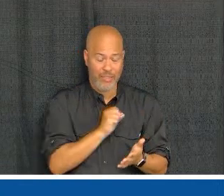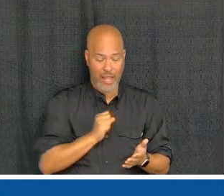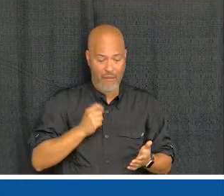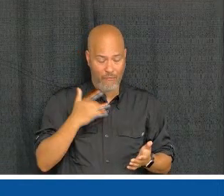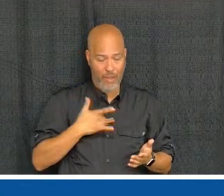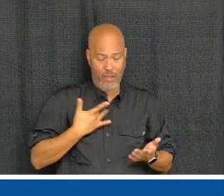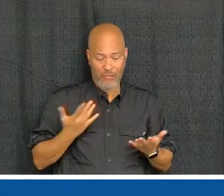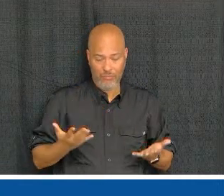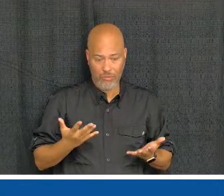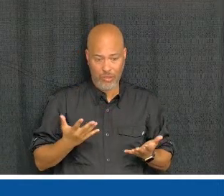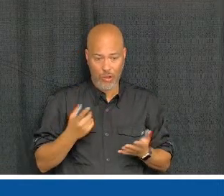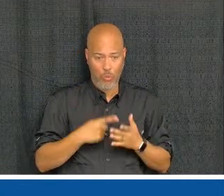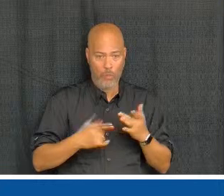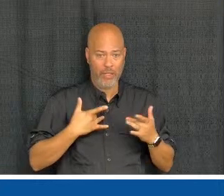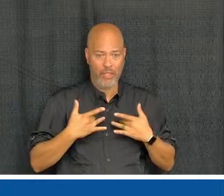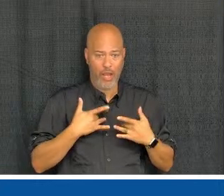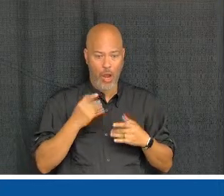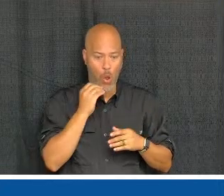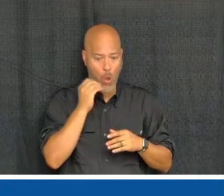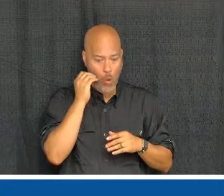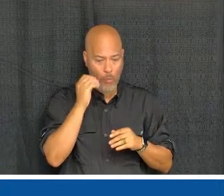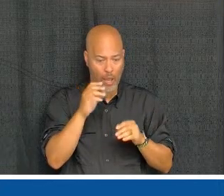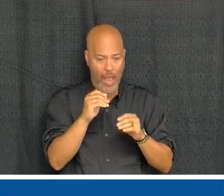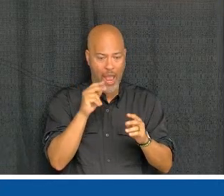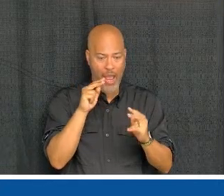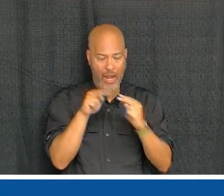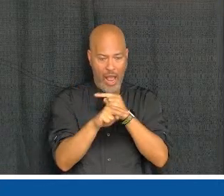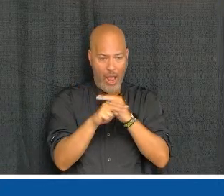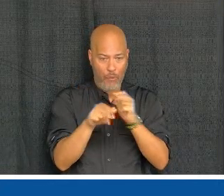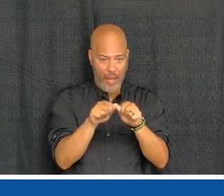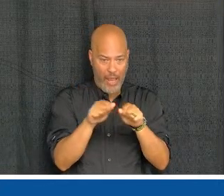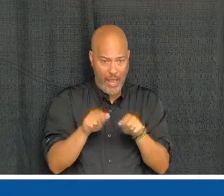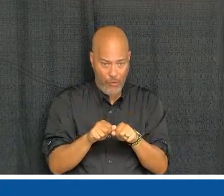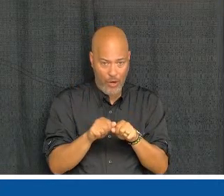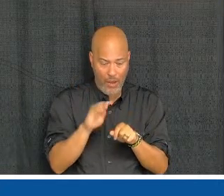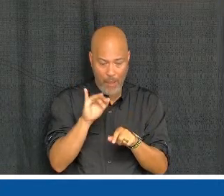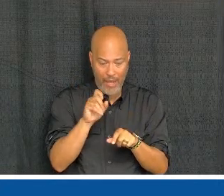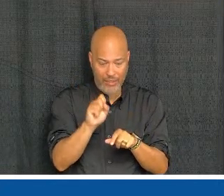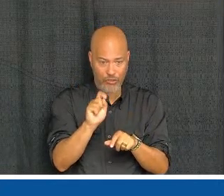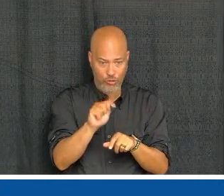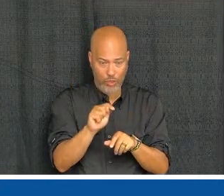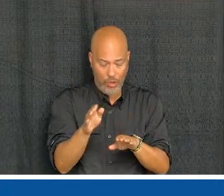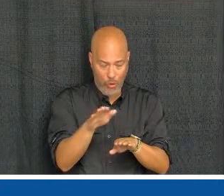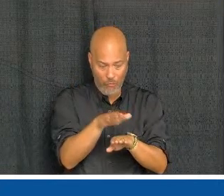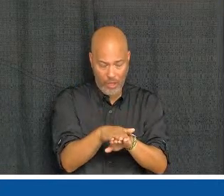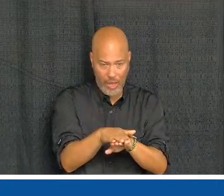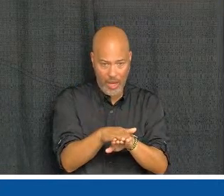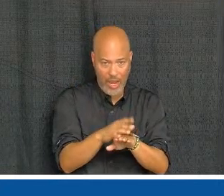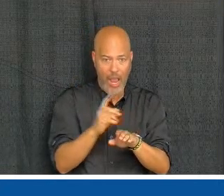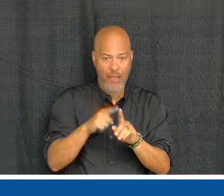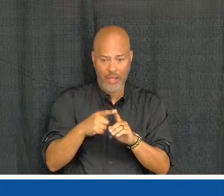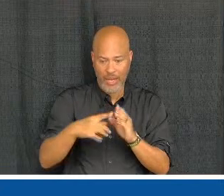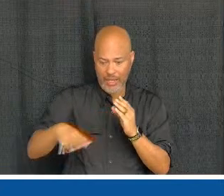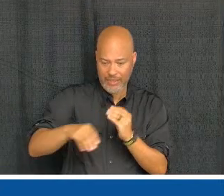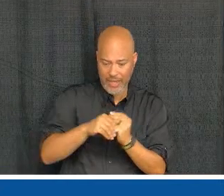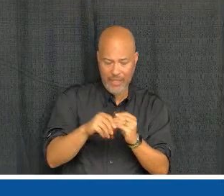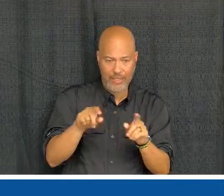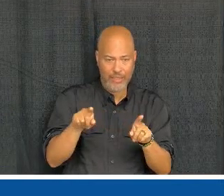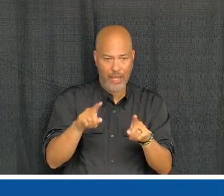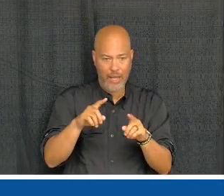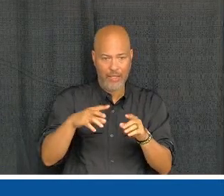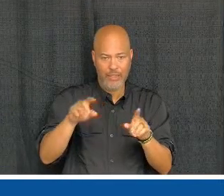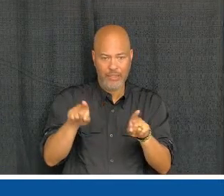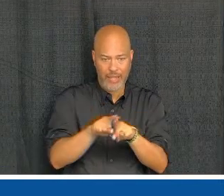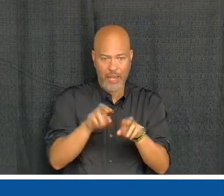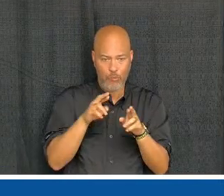to take what is considered the residential and the highway sub-districts of the Madison Street overlay and just extend the same rules up